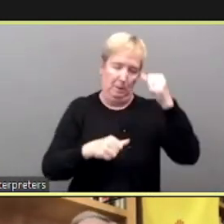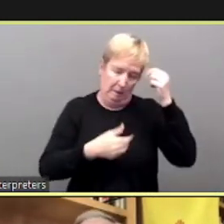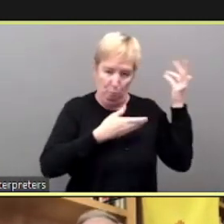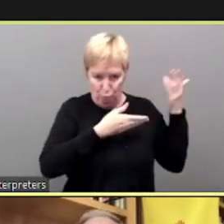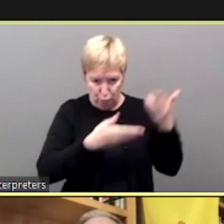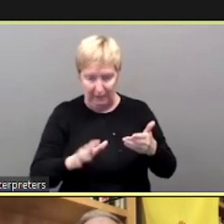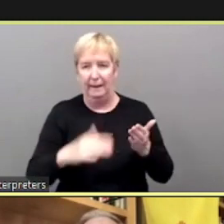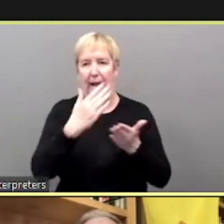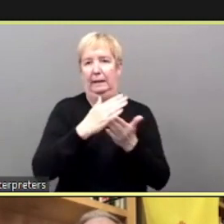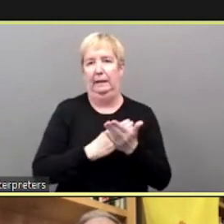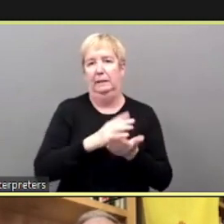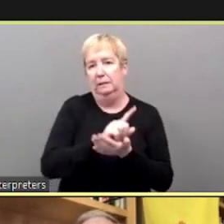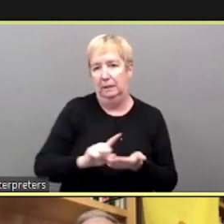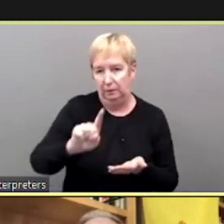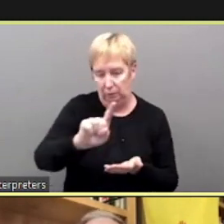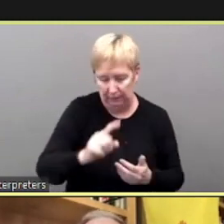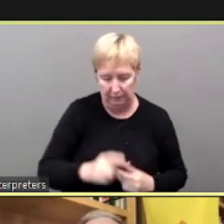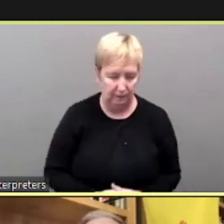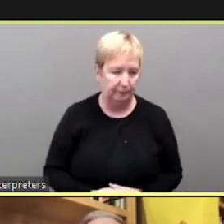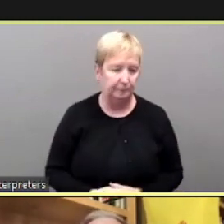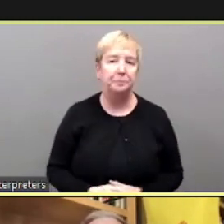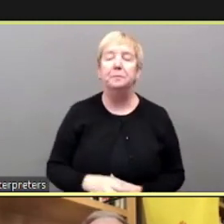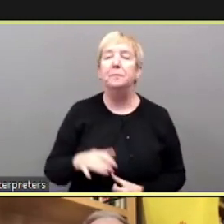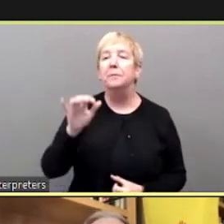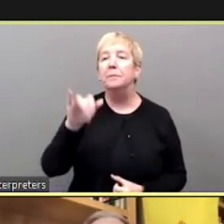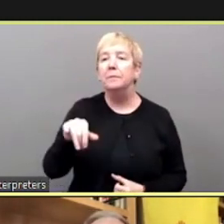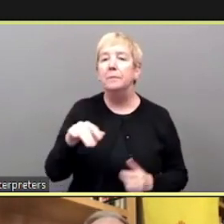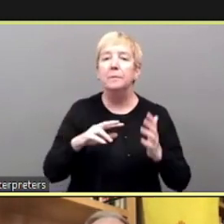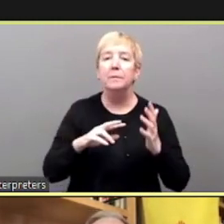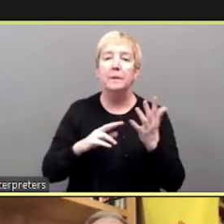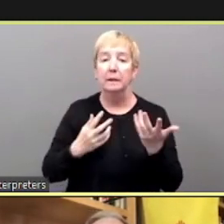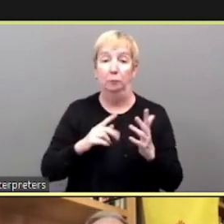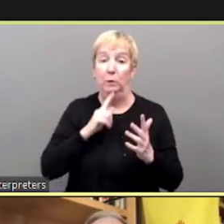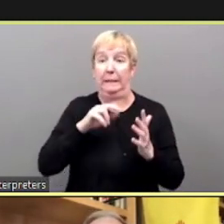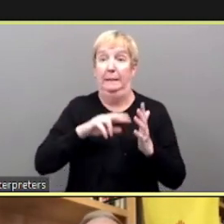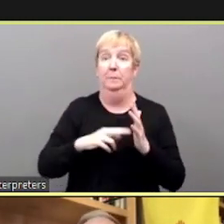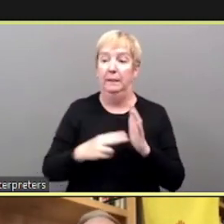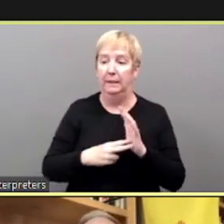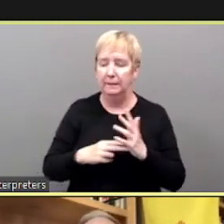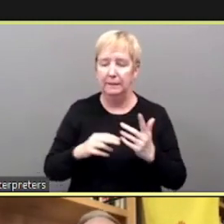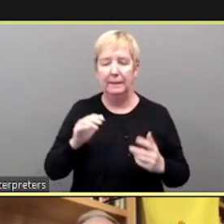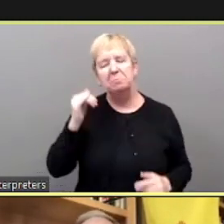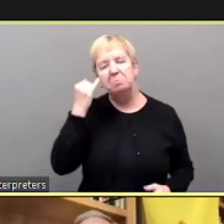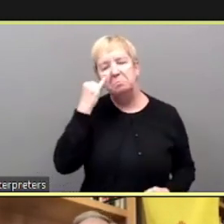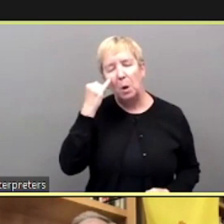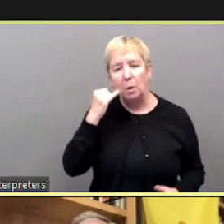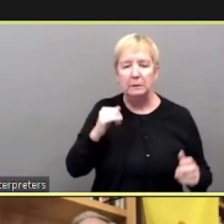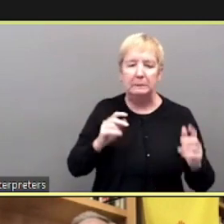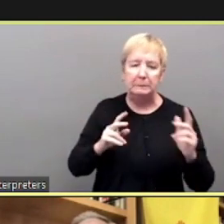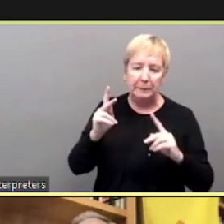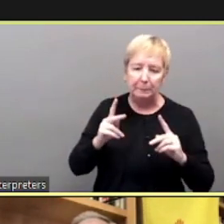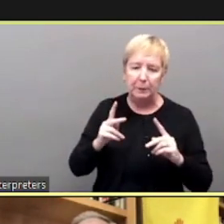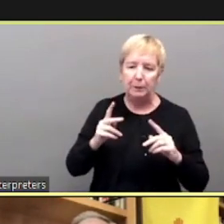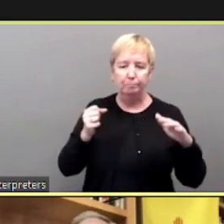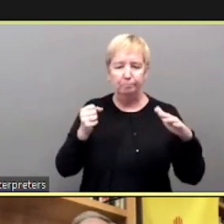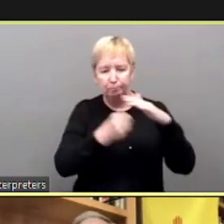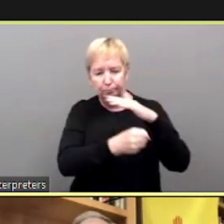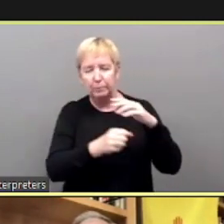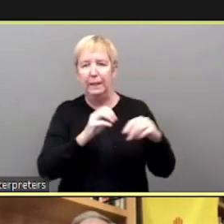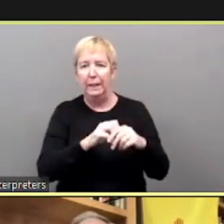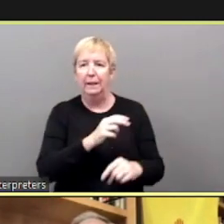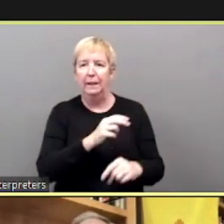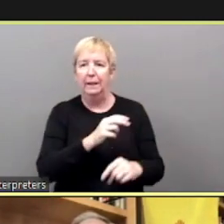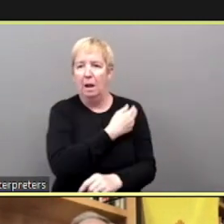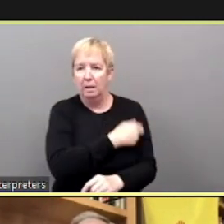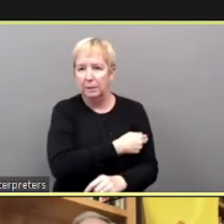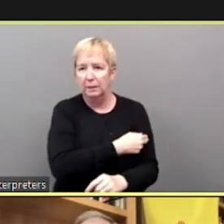kind of tells us is, in all likelihood, particularly from people who are hospitalized in New Mexico from non-contiguous